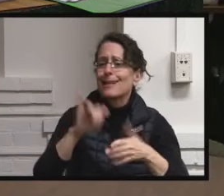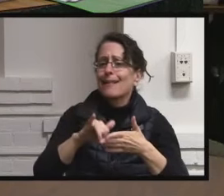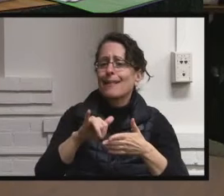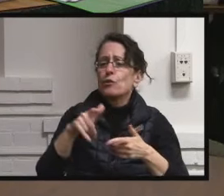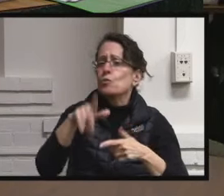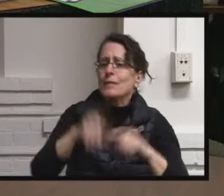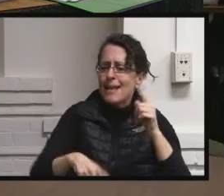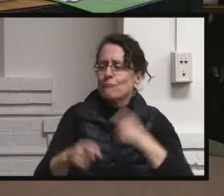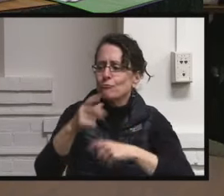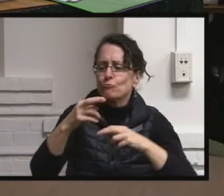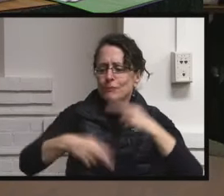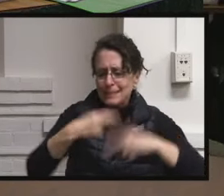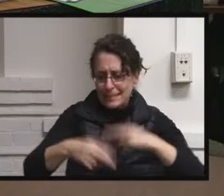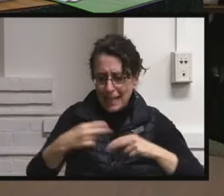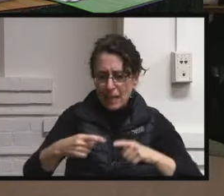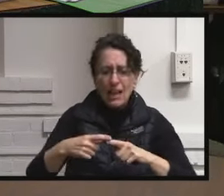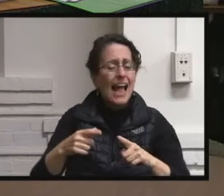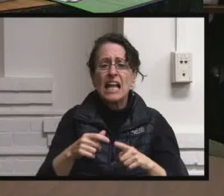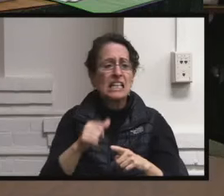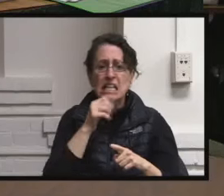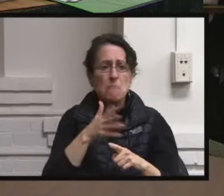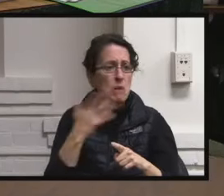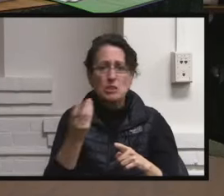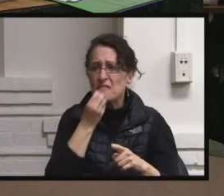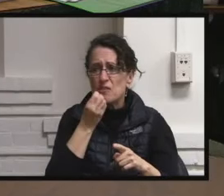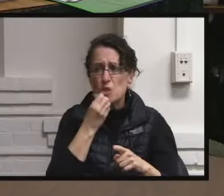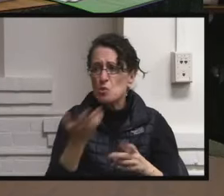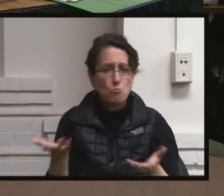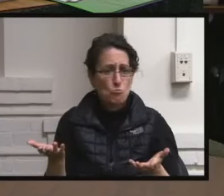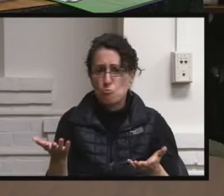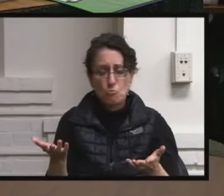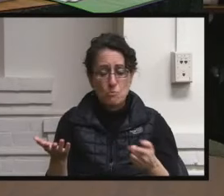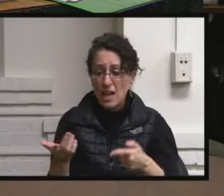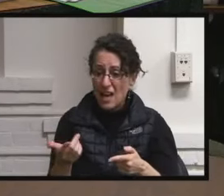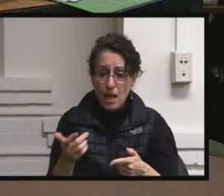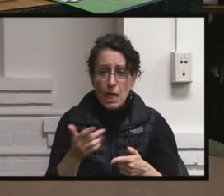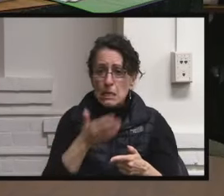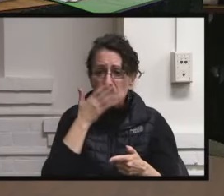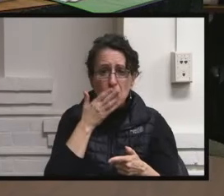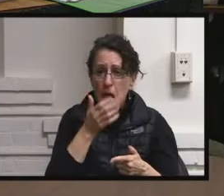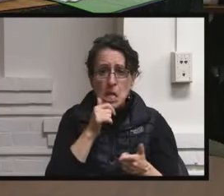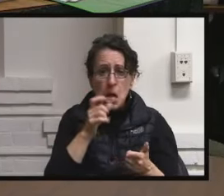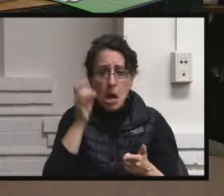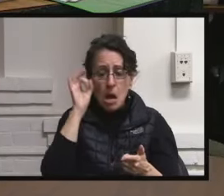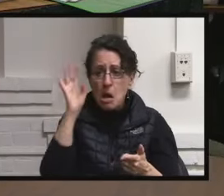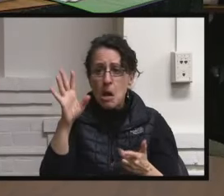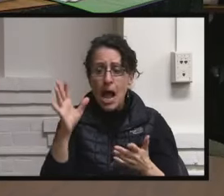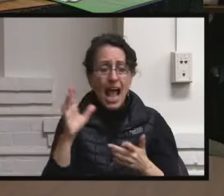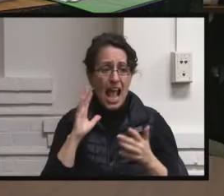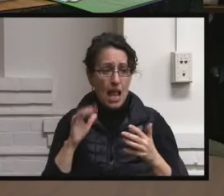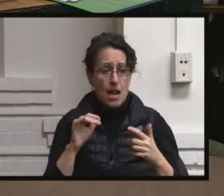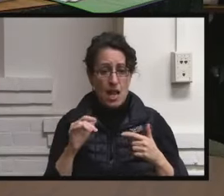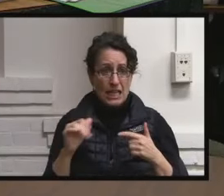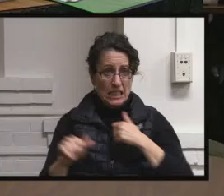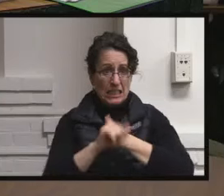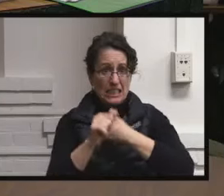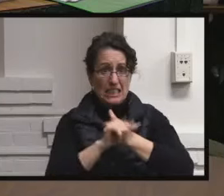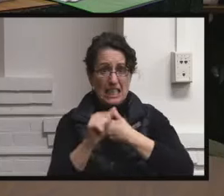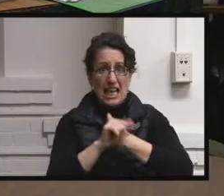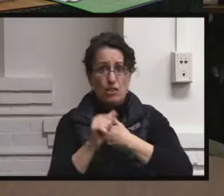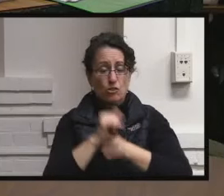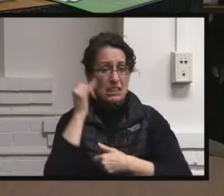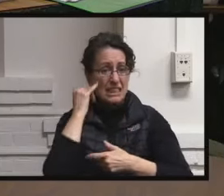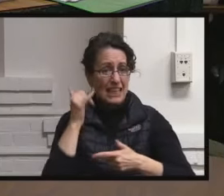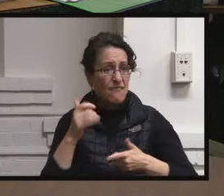So it has less potential to become smelly or a health hazard if it has to sit for an